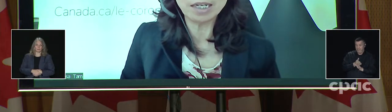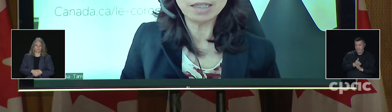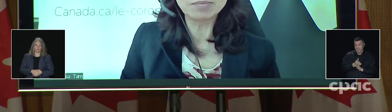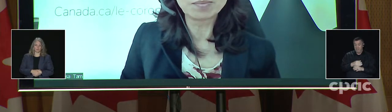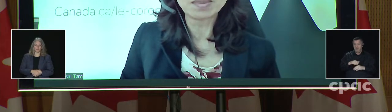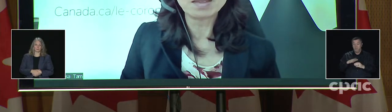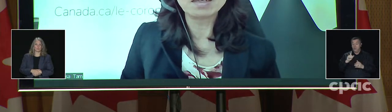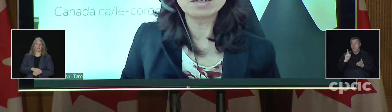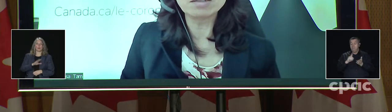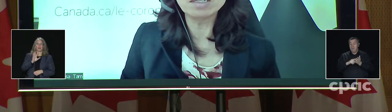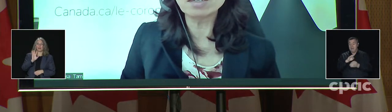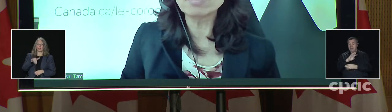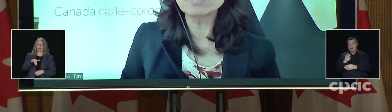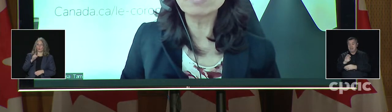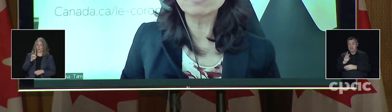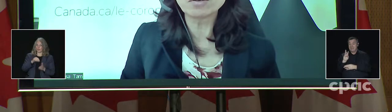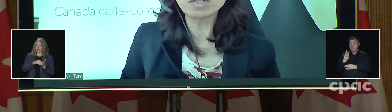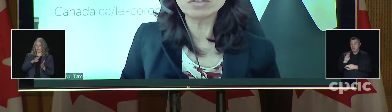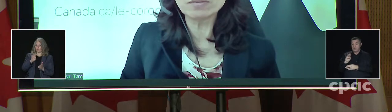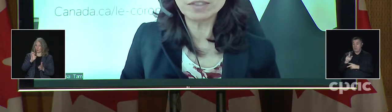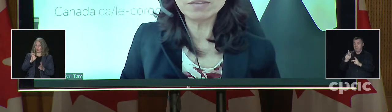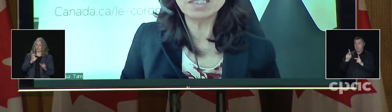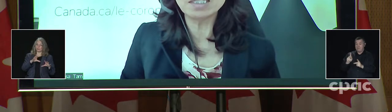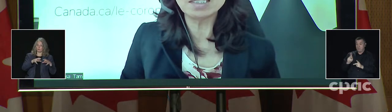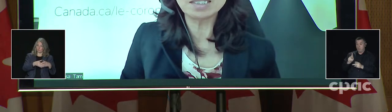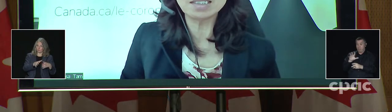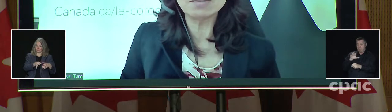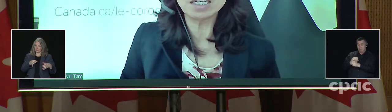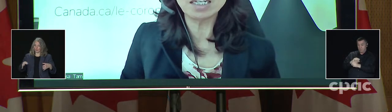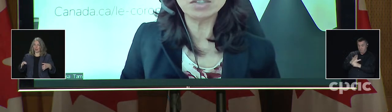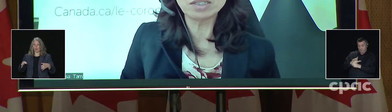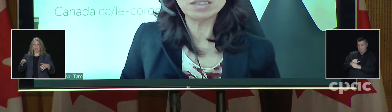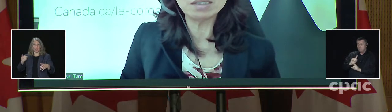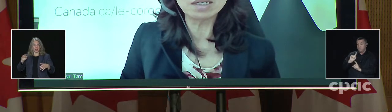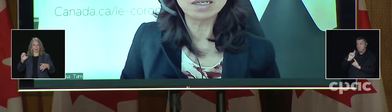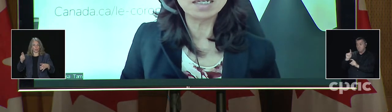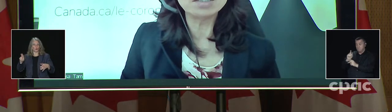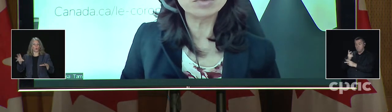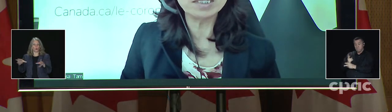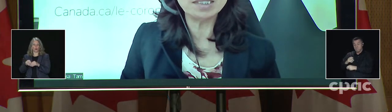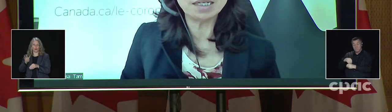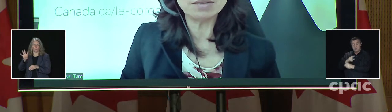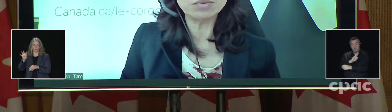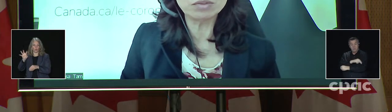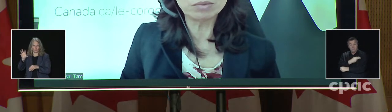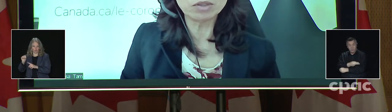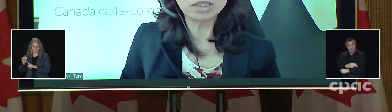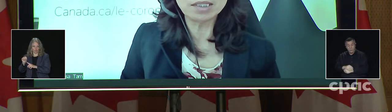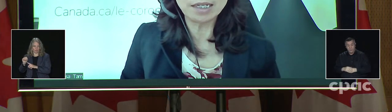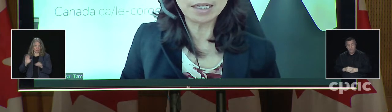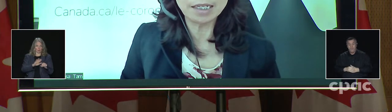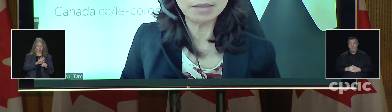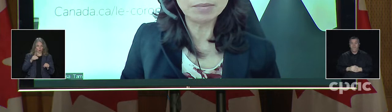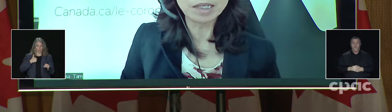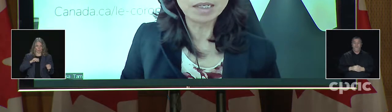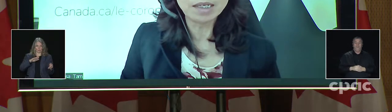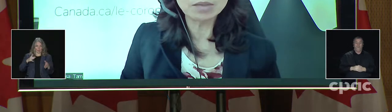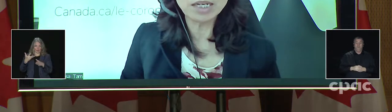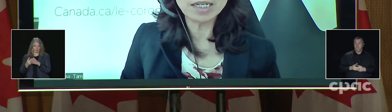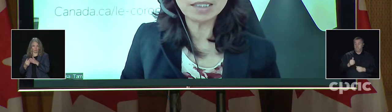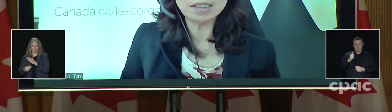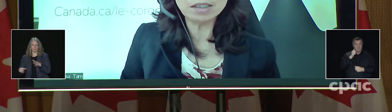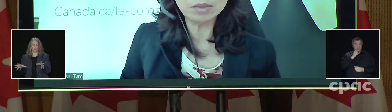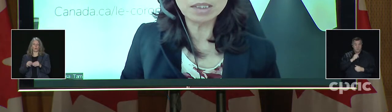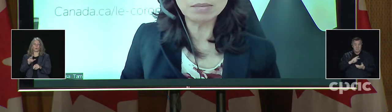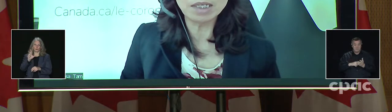each day, including over 450 in intensive care units, and 20 deaths were reported daily. As